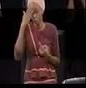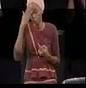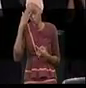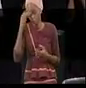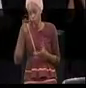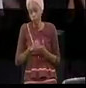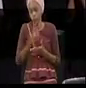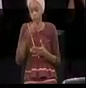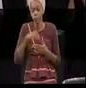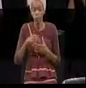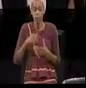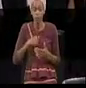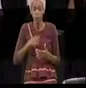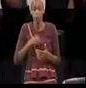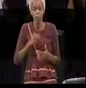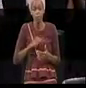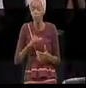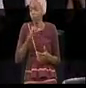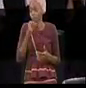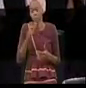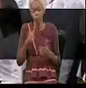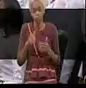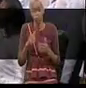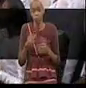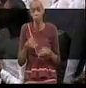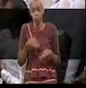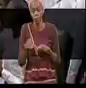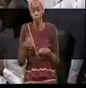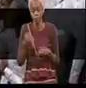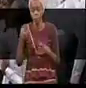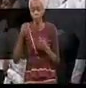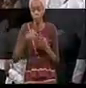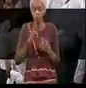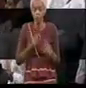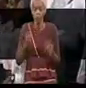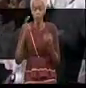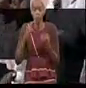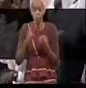that in myself I was undone. I said